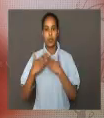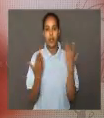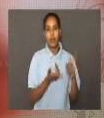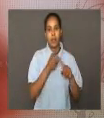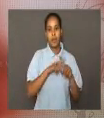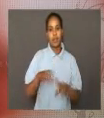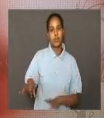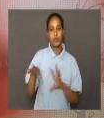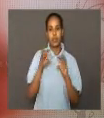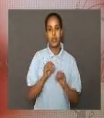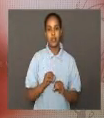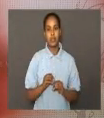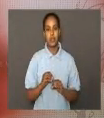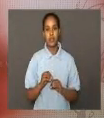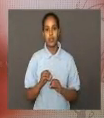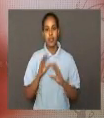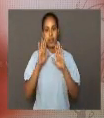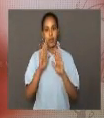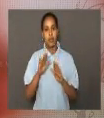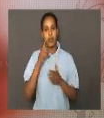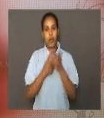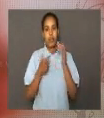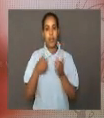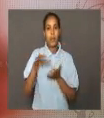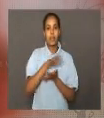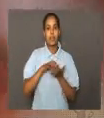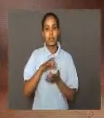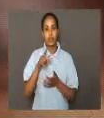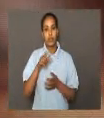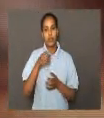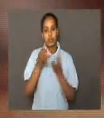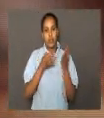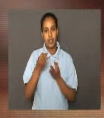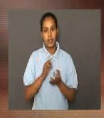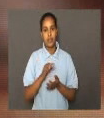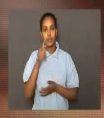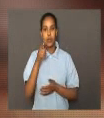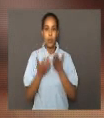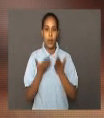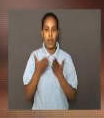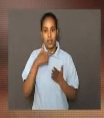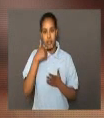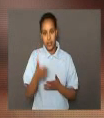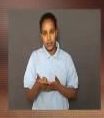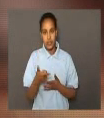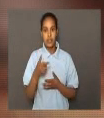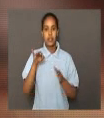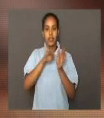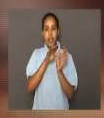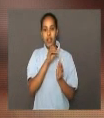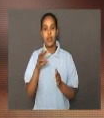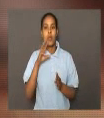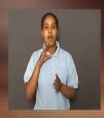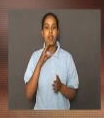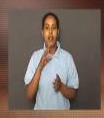Welcome back, students. I wonder what mixtures you thought of. You might have said that salt and